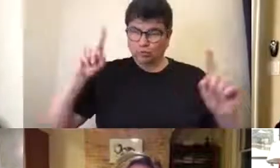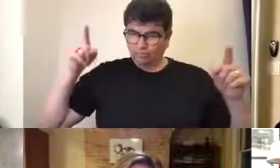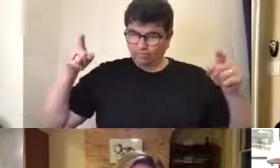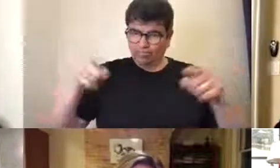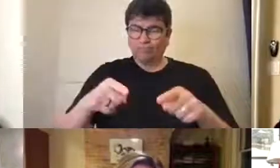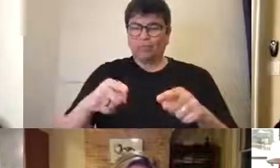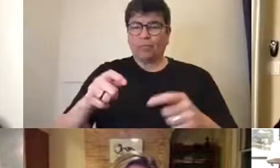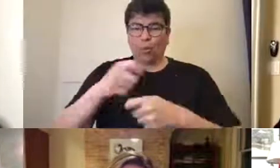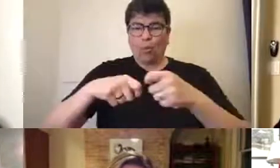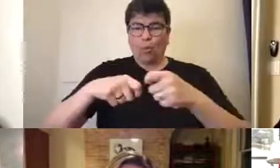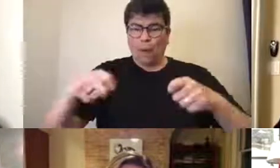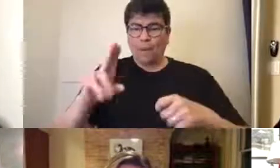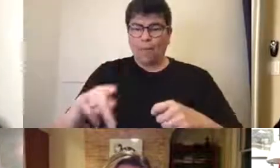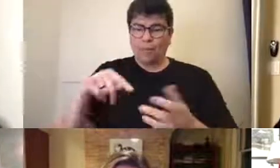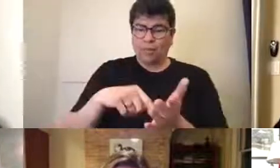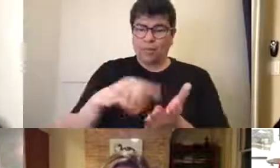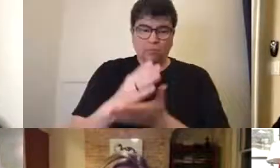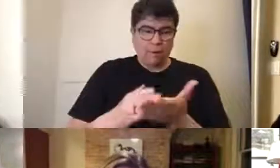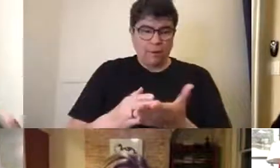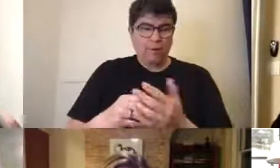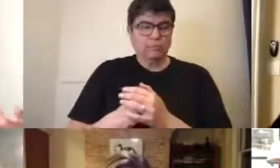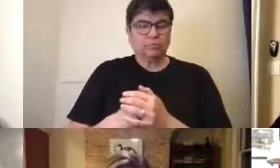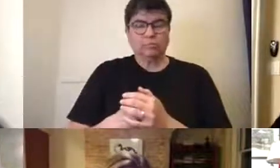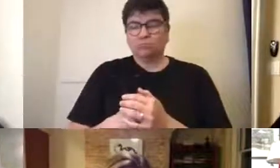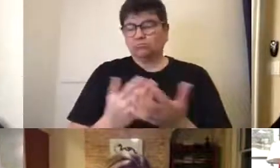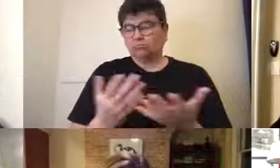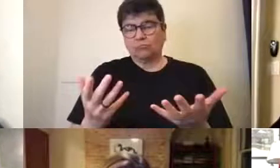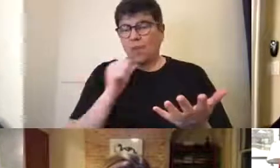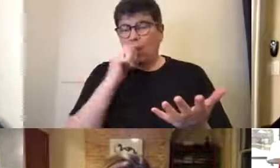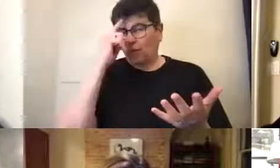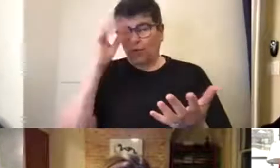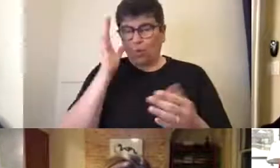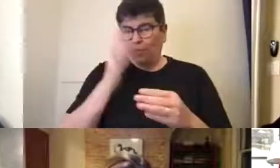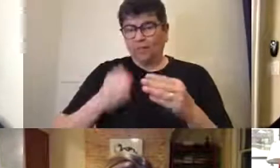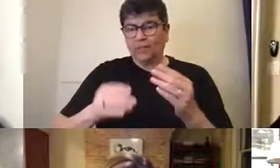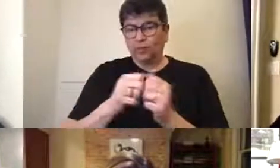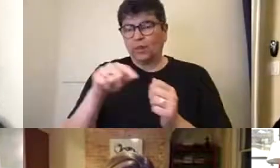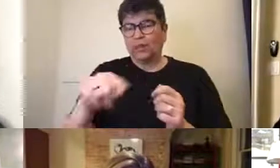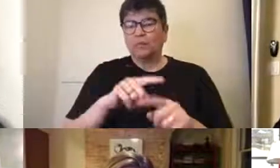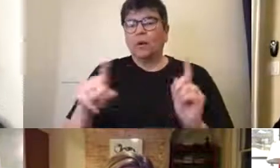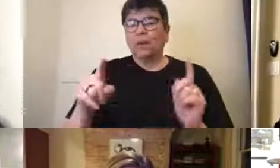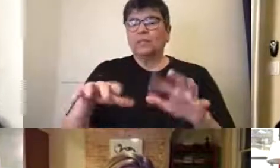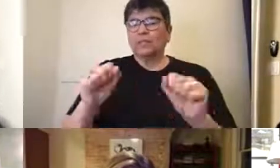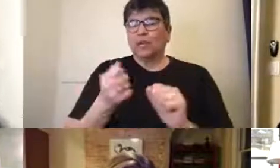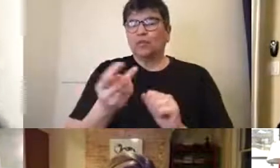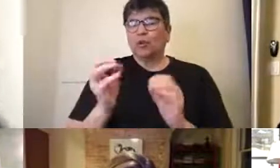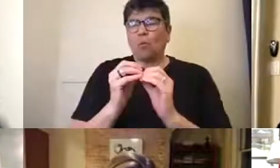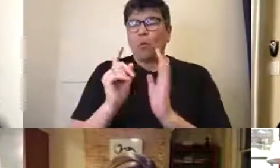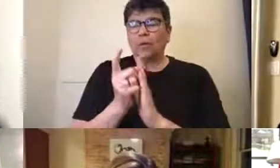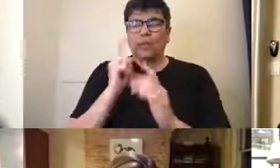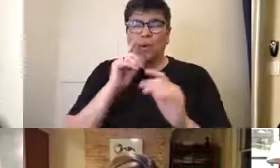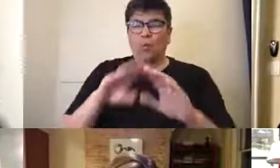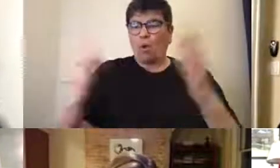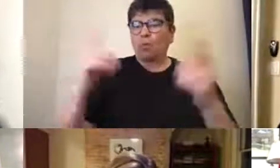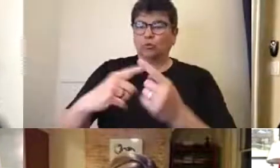wrap this part of it up. Though when I don't think you're ever going to be finished with it, but take a few more minutes and then we're going to open it up.